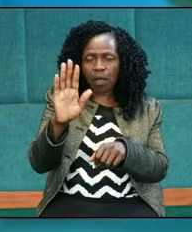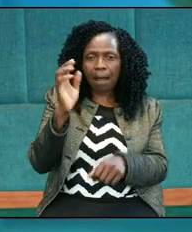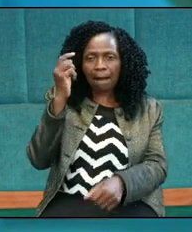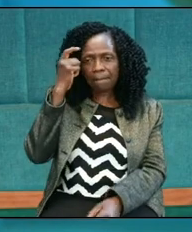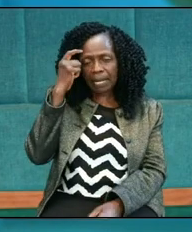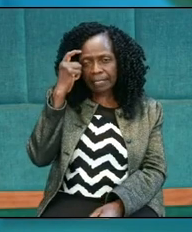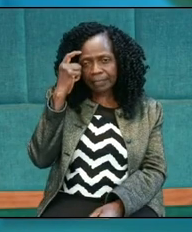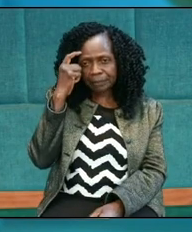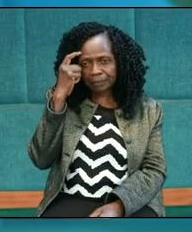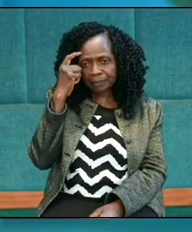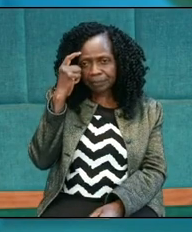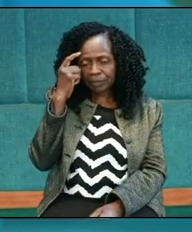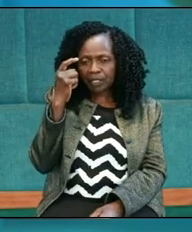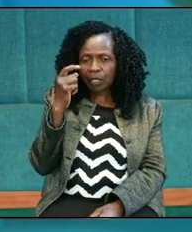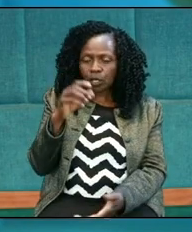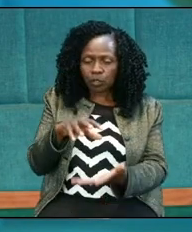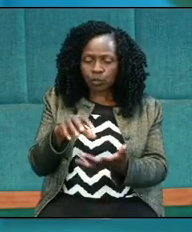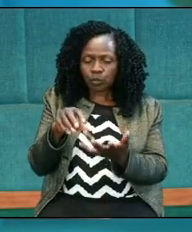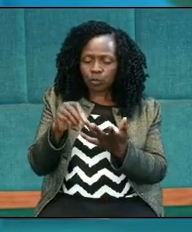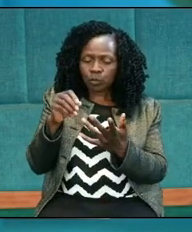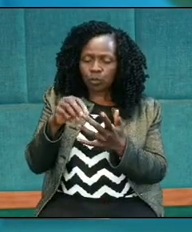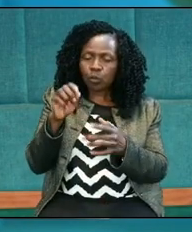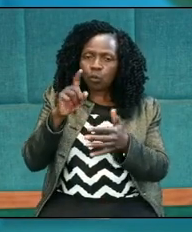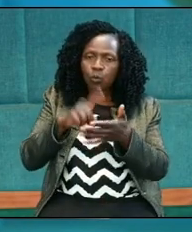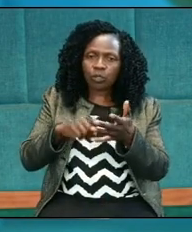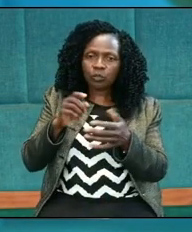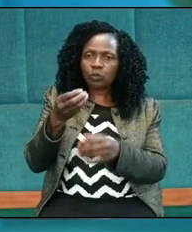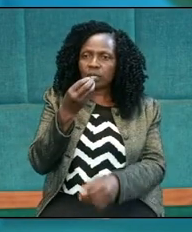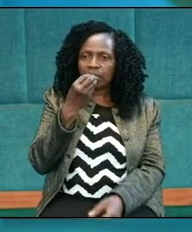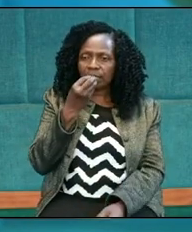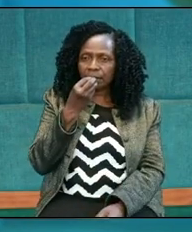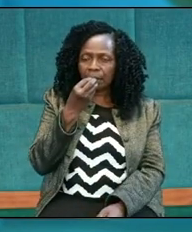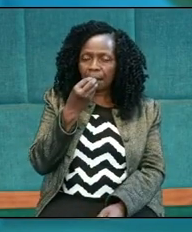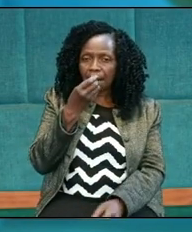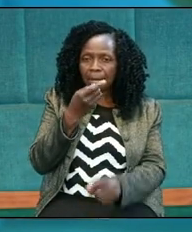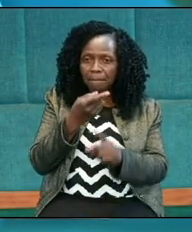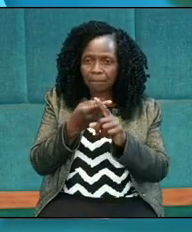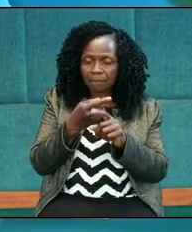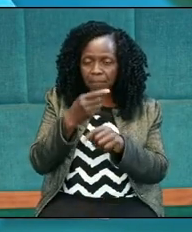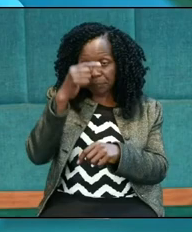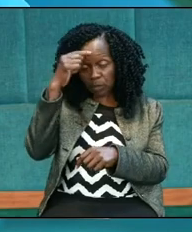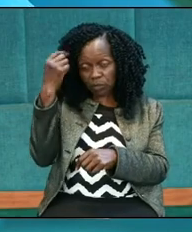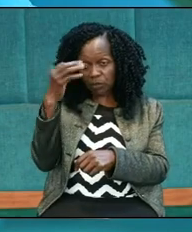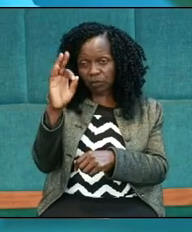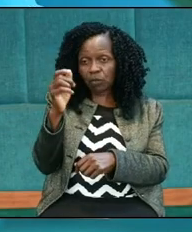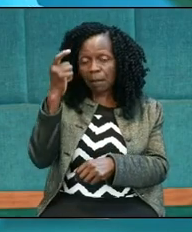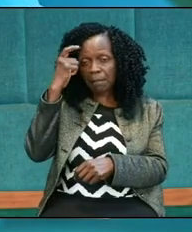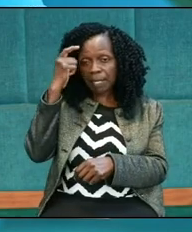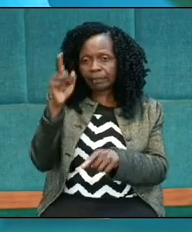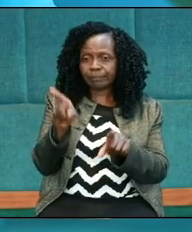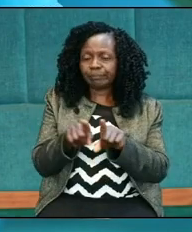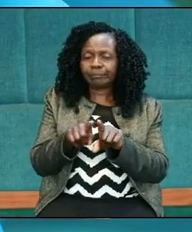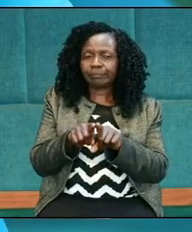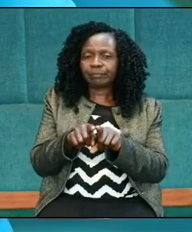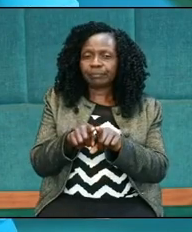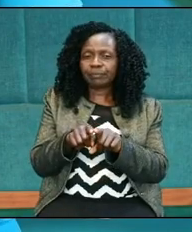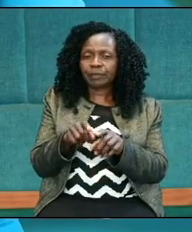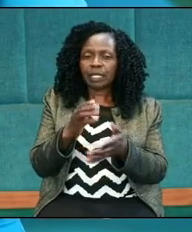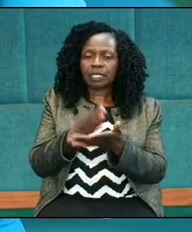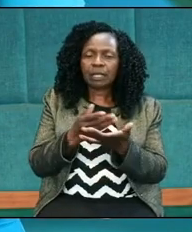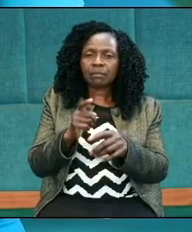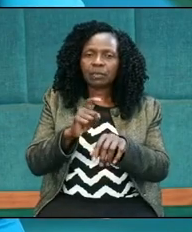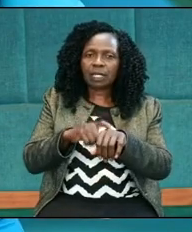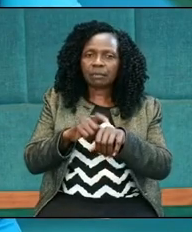not because you want to slim or whatever, but because the mind needs it. Sometimes we have overdone it to